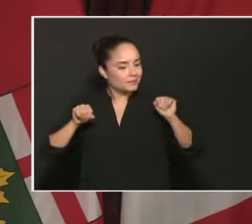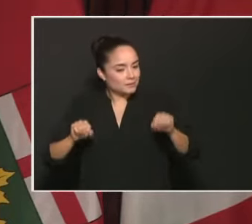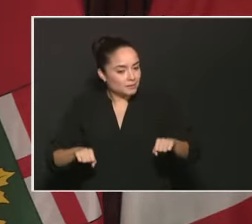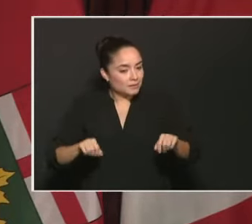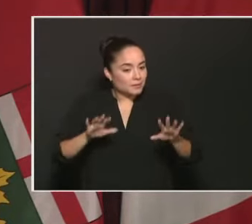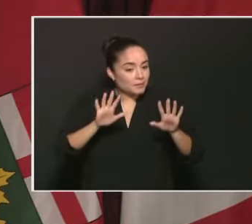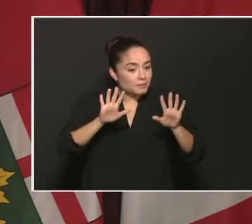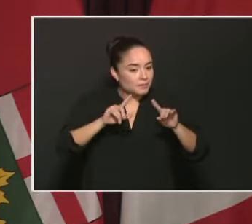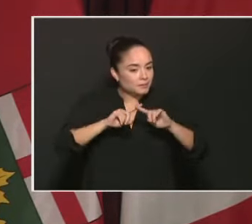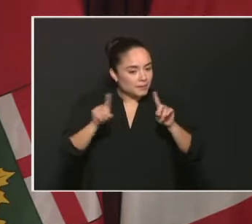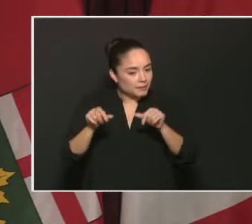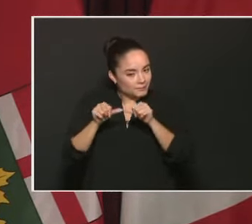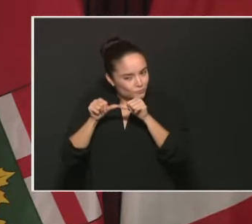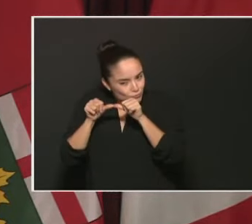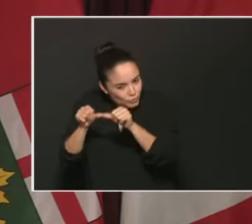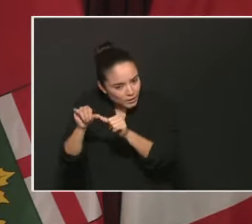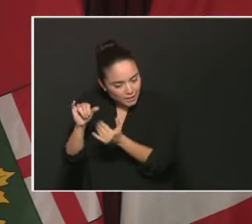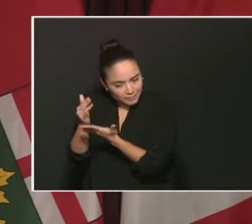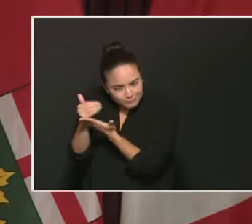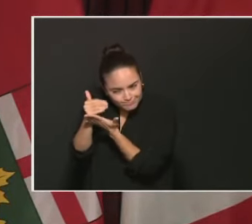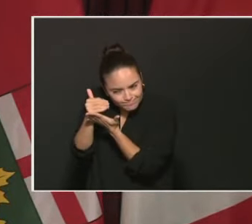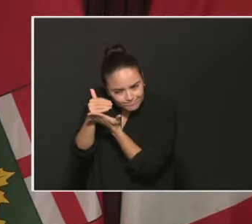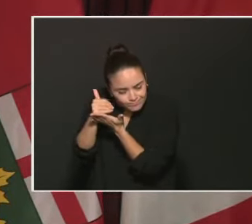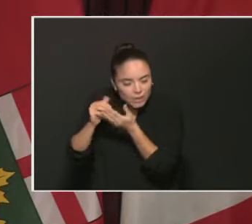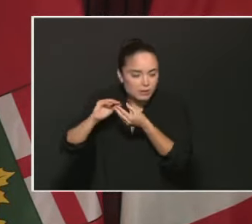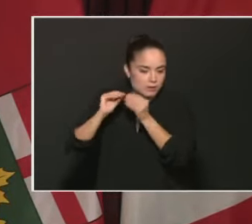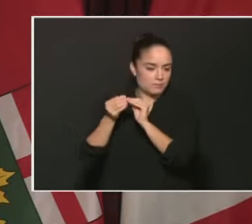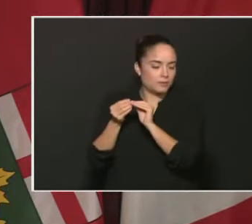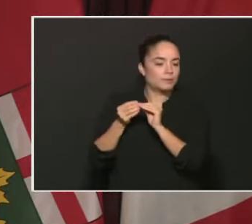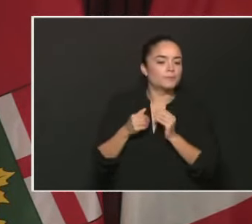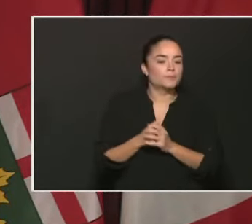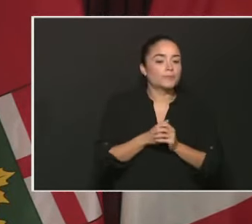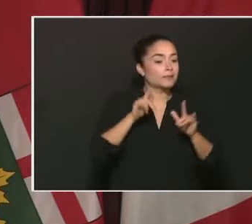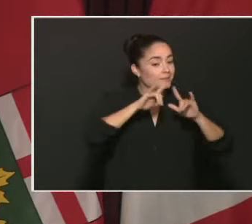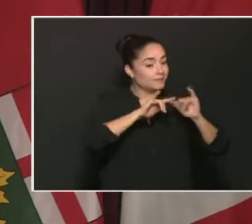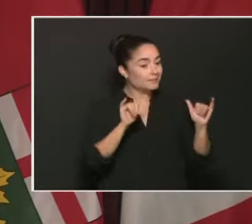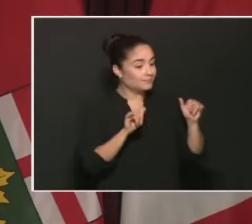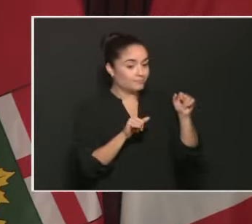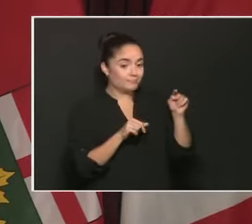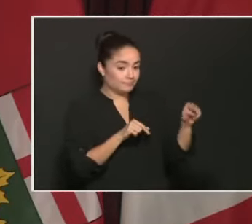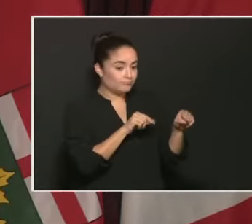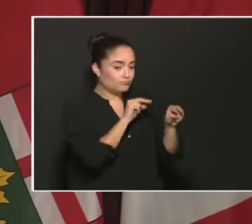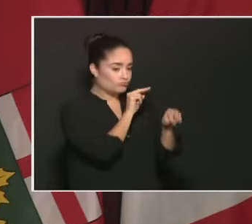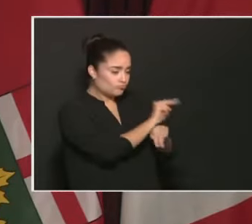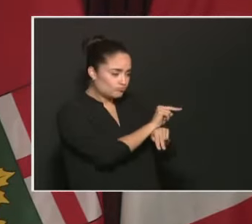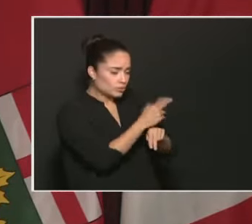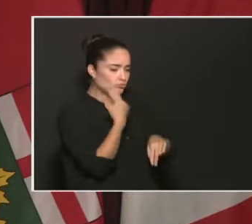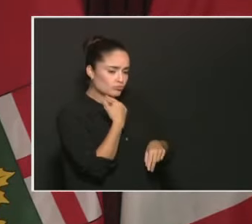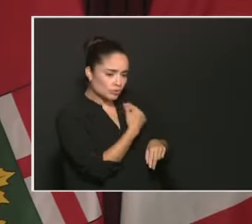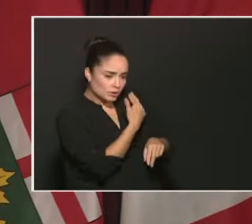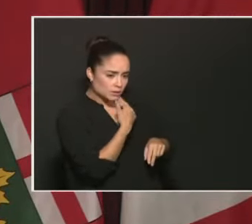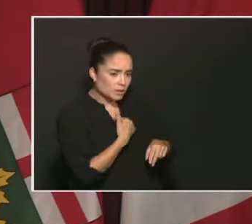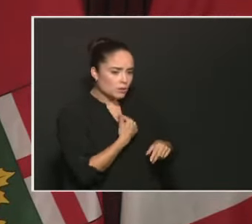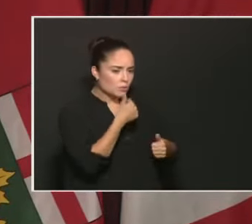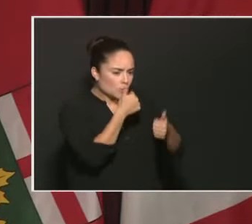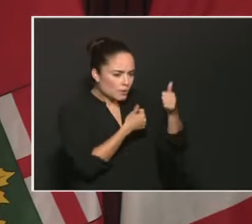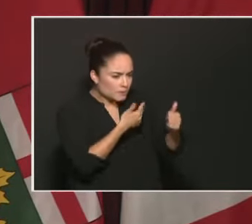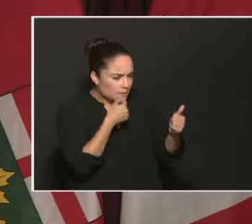other establishments, including restaurants. And I think we'll be providing that